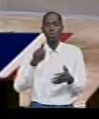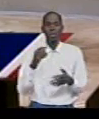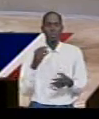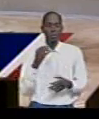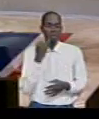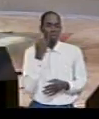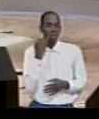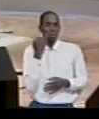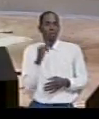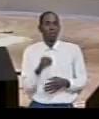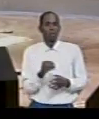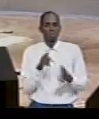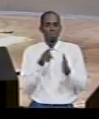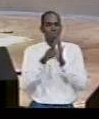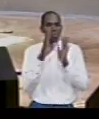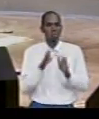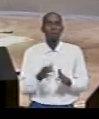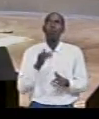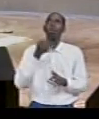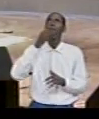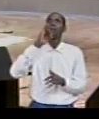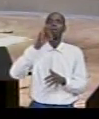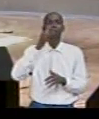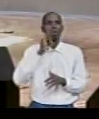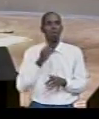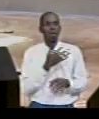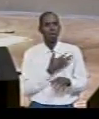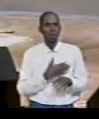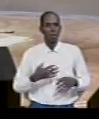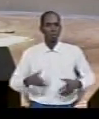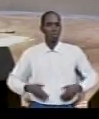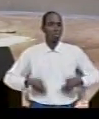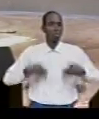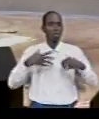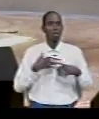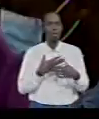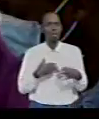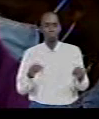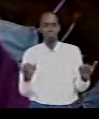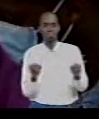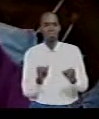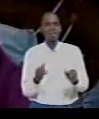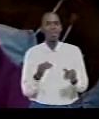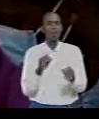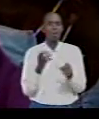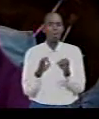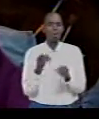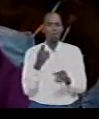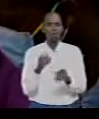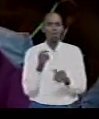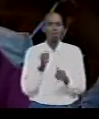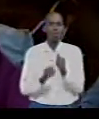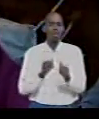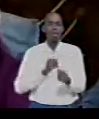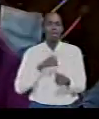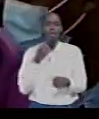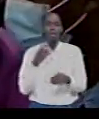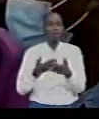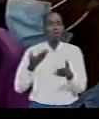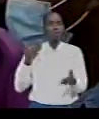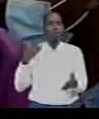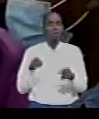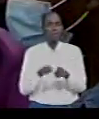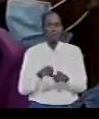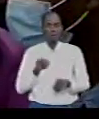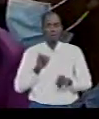envies, murders, drunkenness, rebellions, and such like, of the which I tell you before, as I have also told